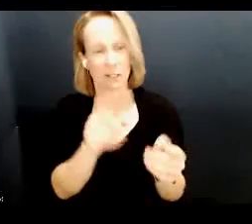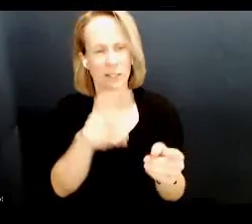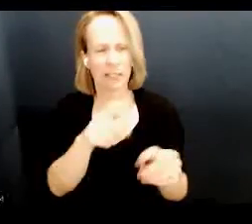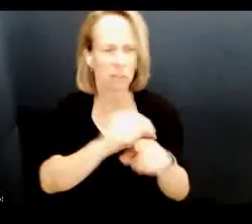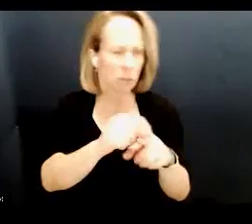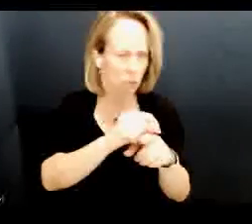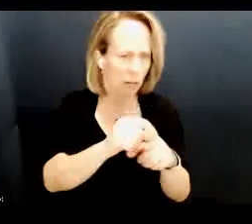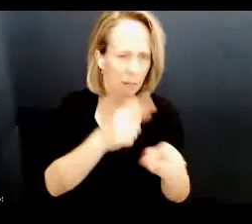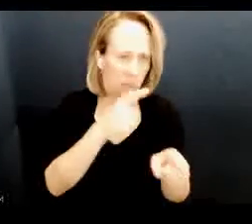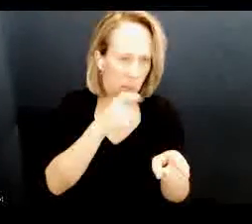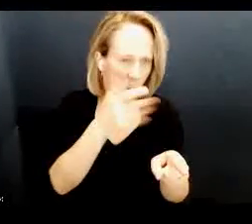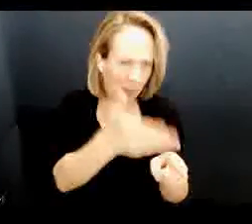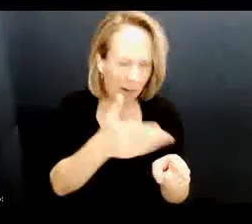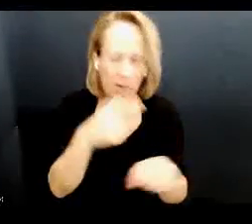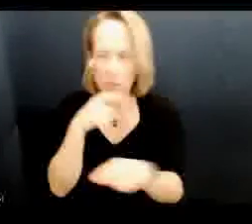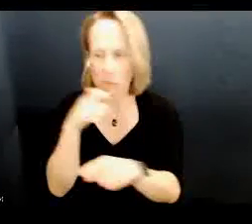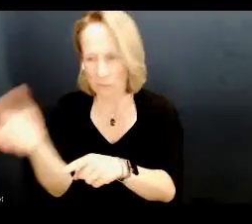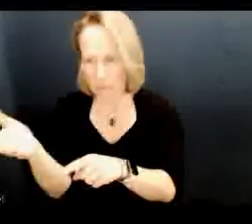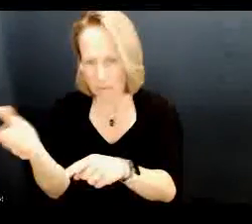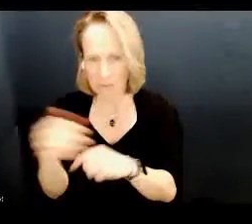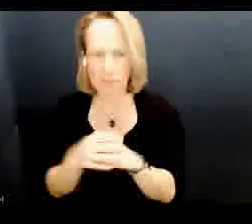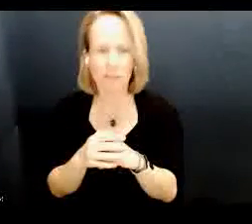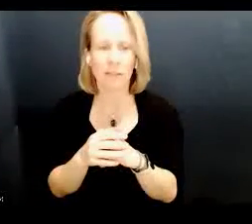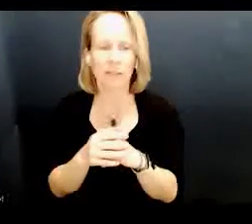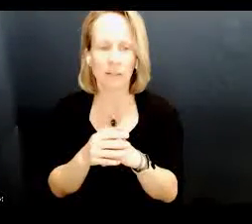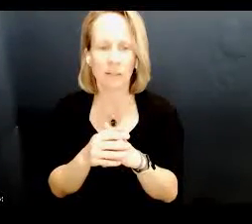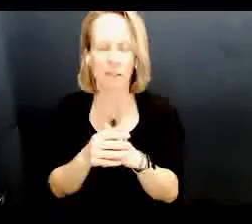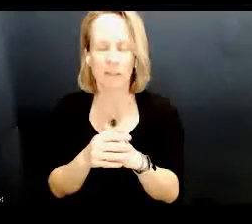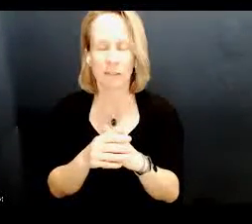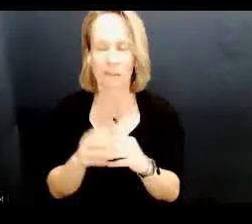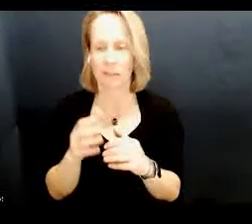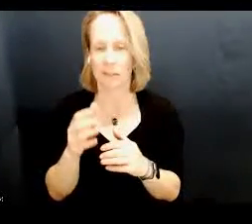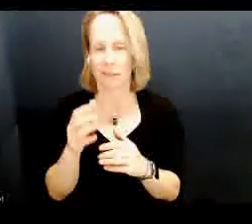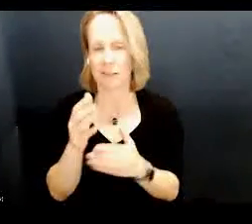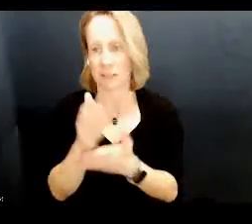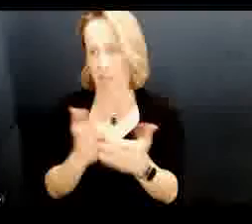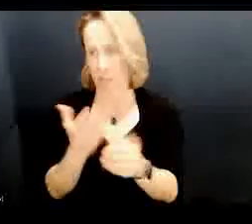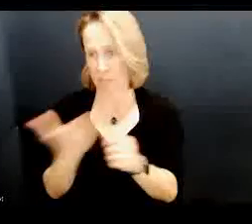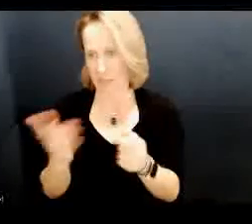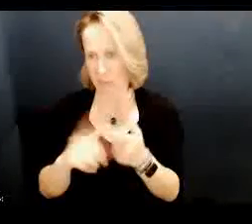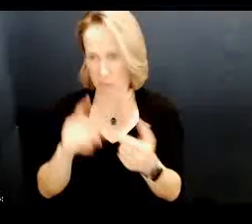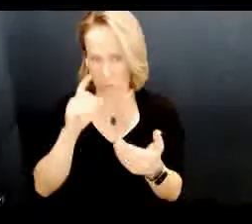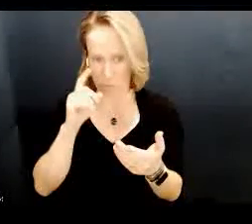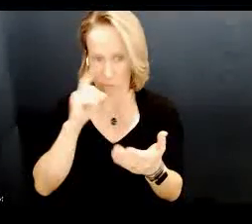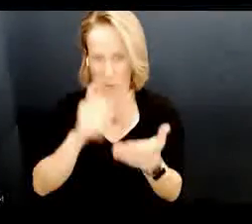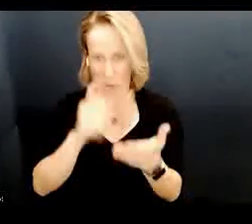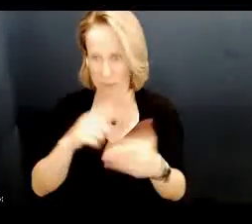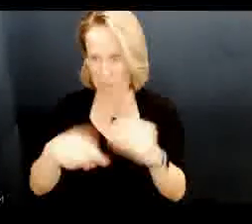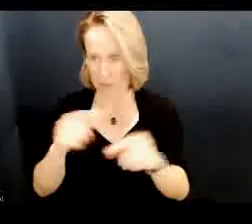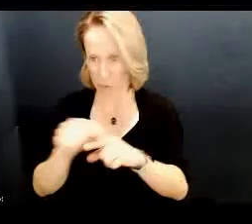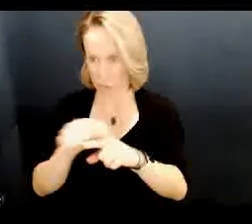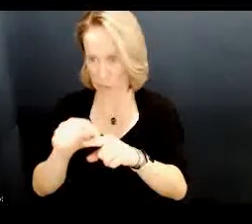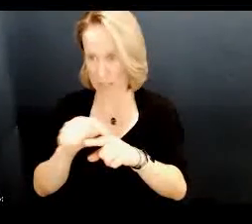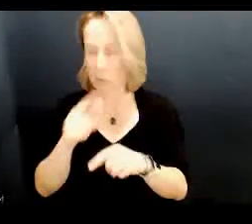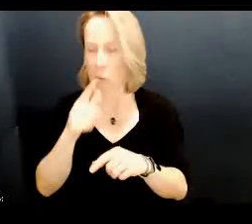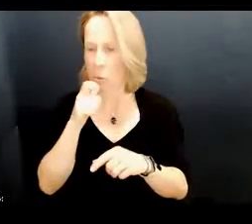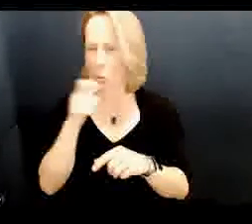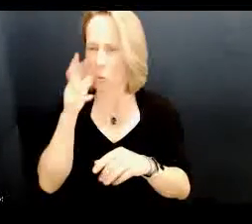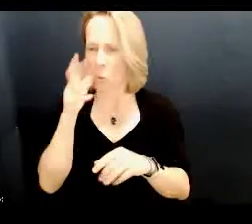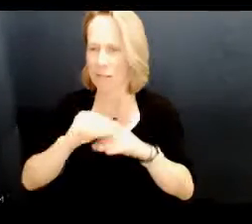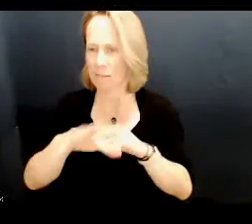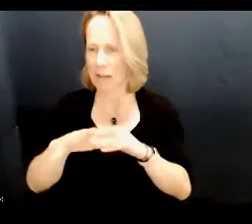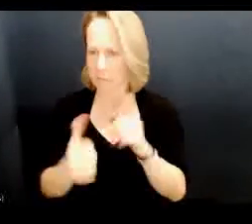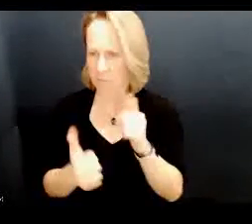Some things to think about with the training is what SART members are going to be most affected, right? So if we're going to